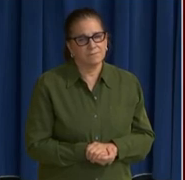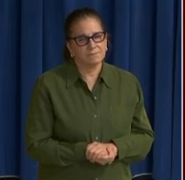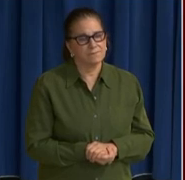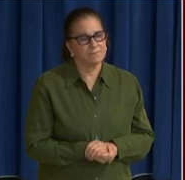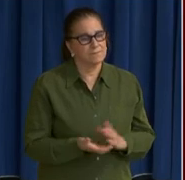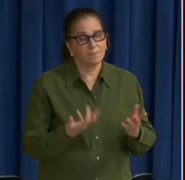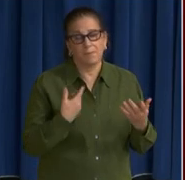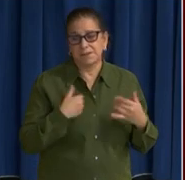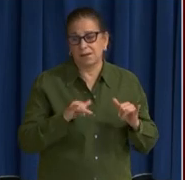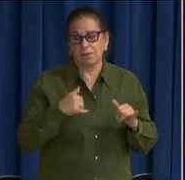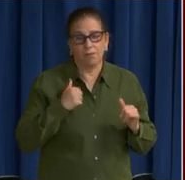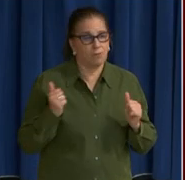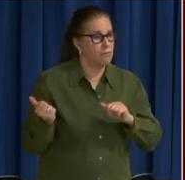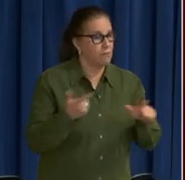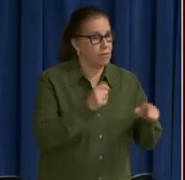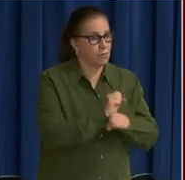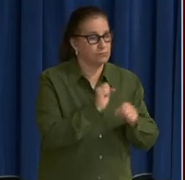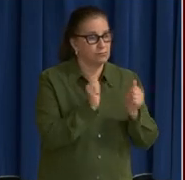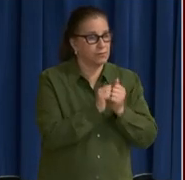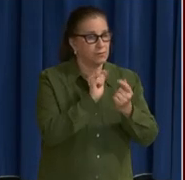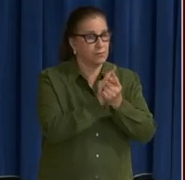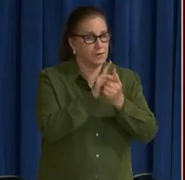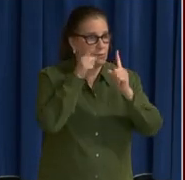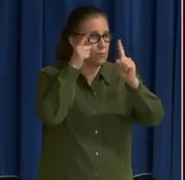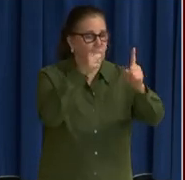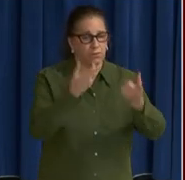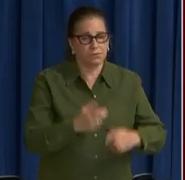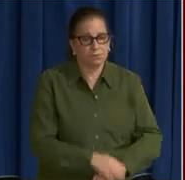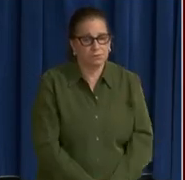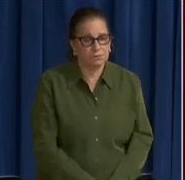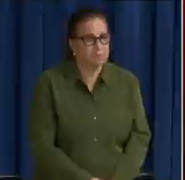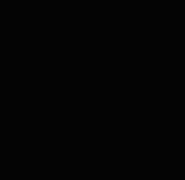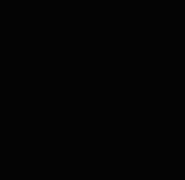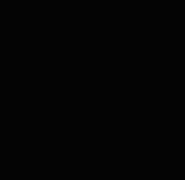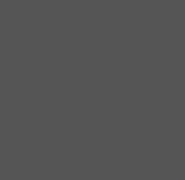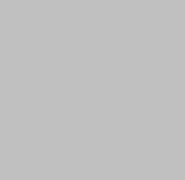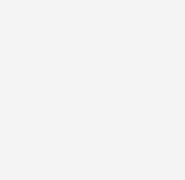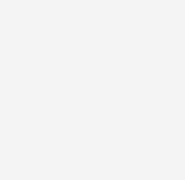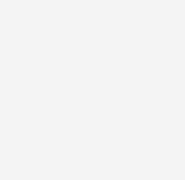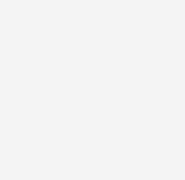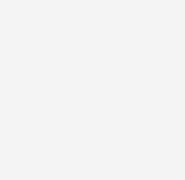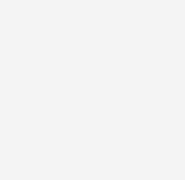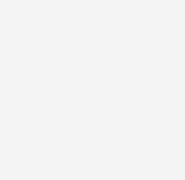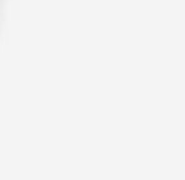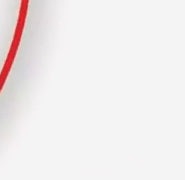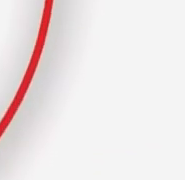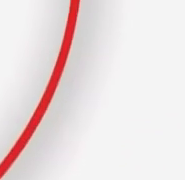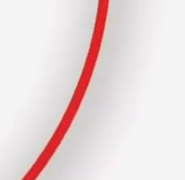Thanks, everyone. Thank you. Thank you so much. Thank you. Yeah, thank you.